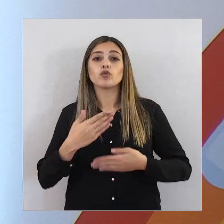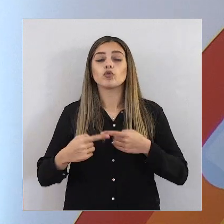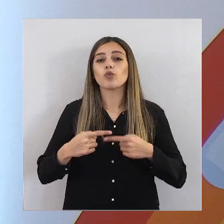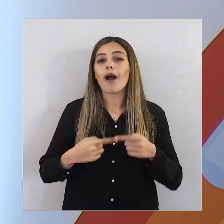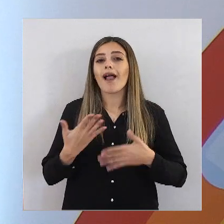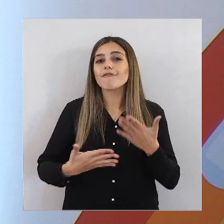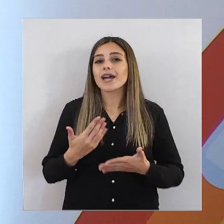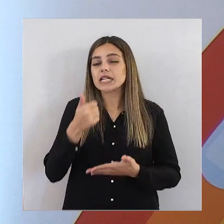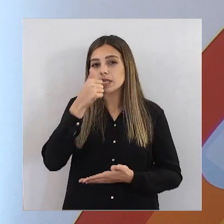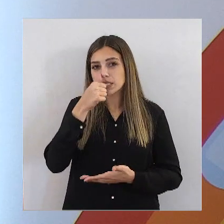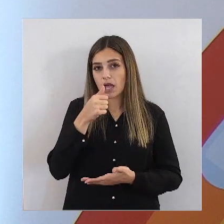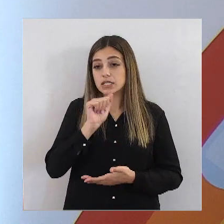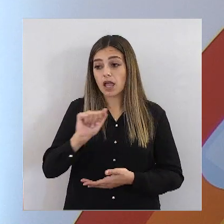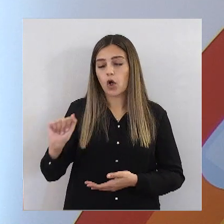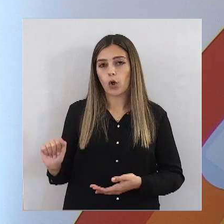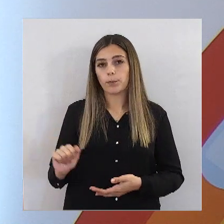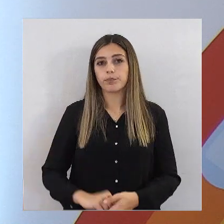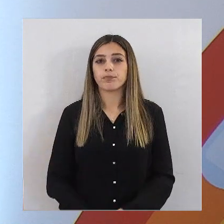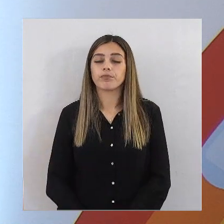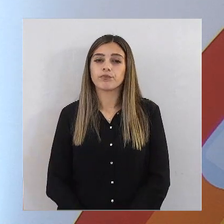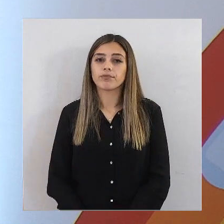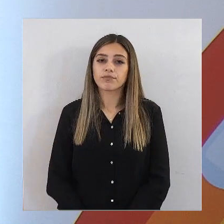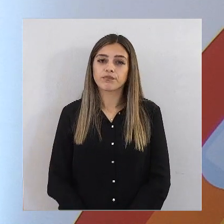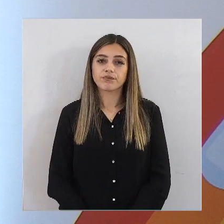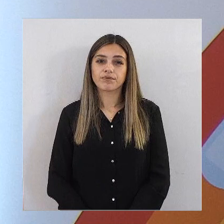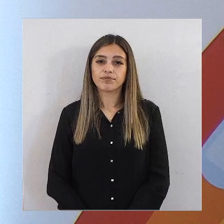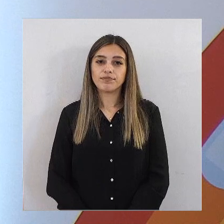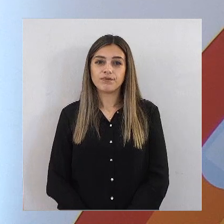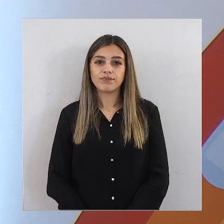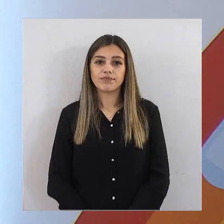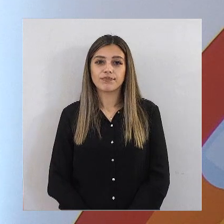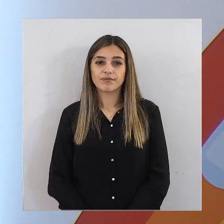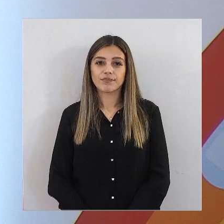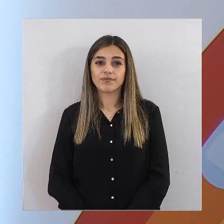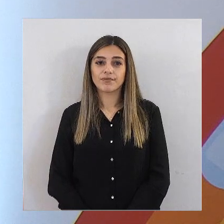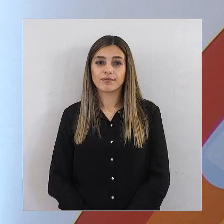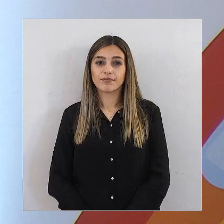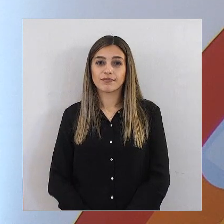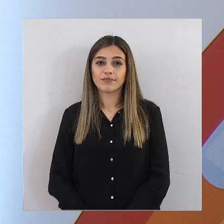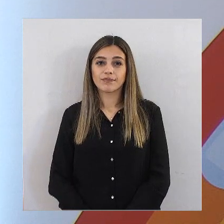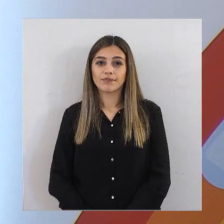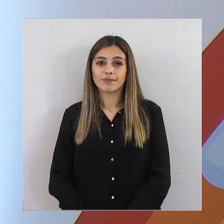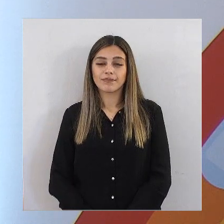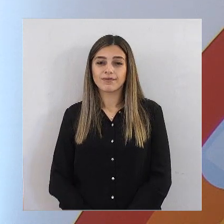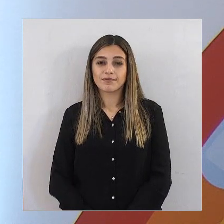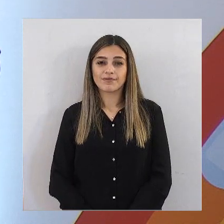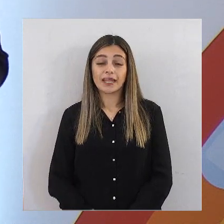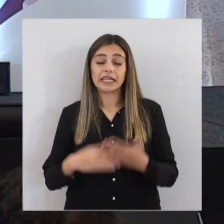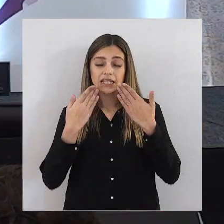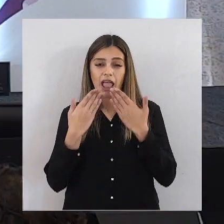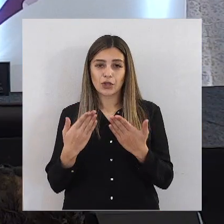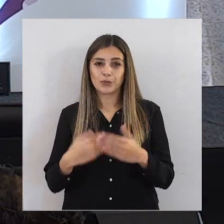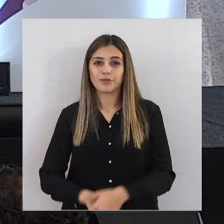not understand that one's gender and sexuality makes just one part of the person's humanity. Thank you.